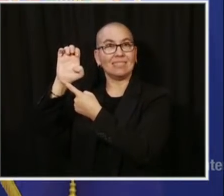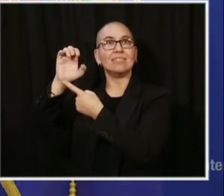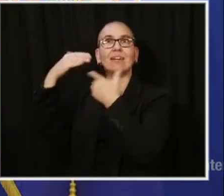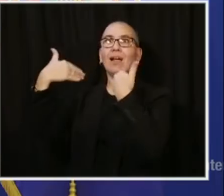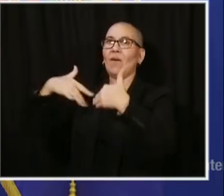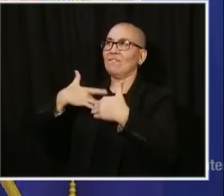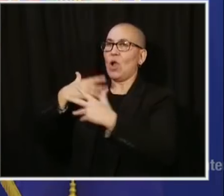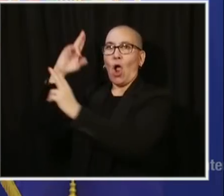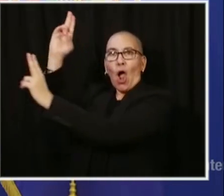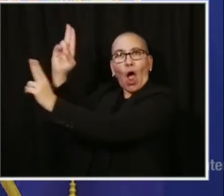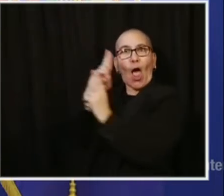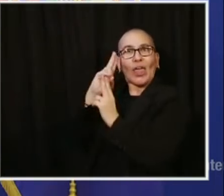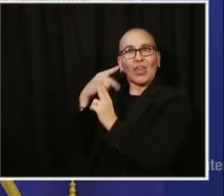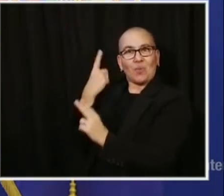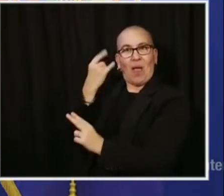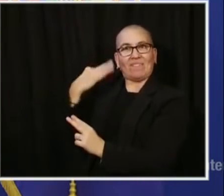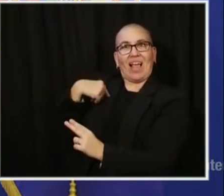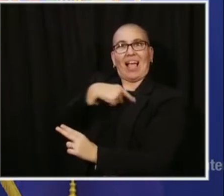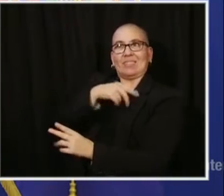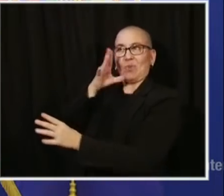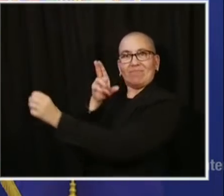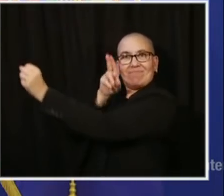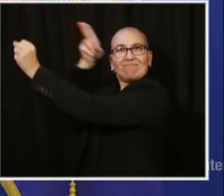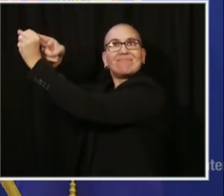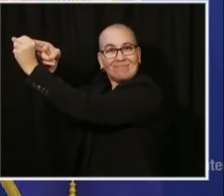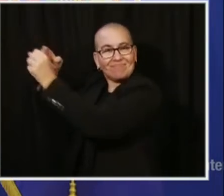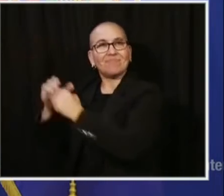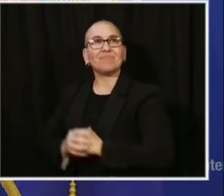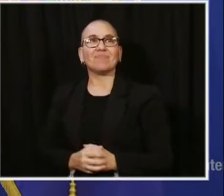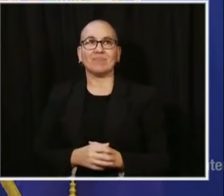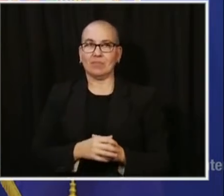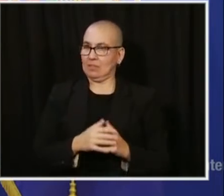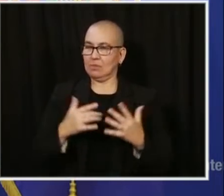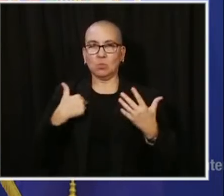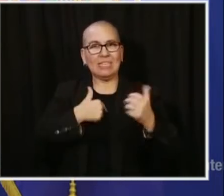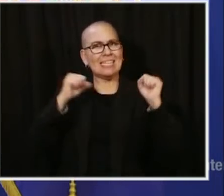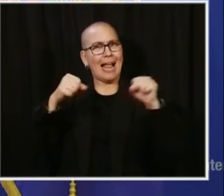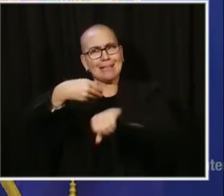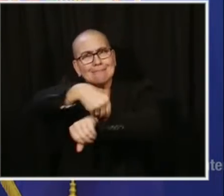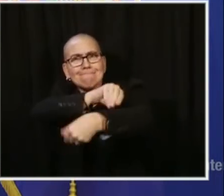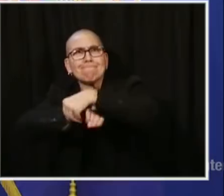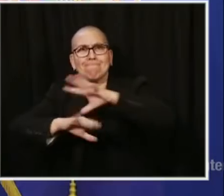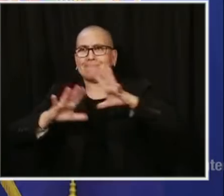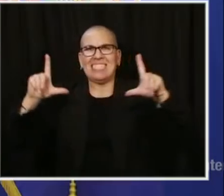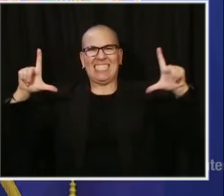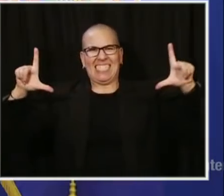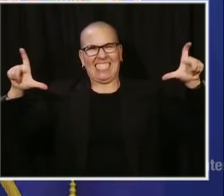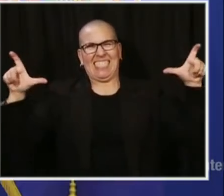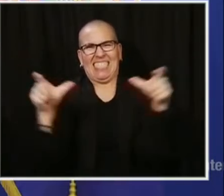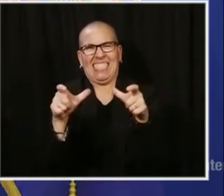we want to, or this thing can drag on longer. None of us want to see that. So I want to thank you. We're going to leave here,